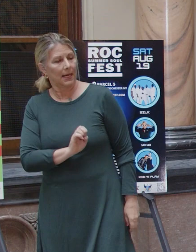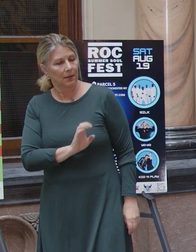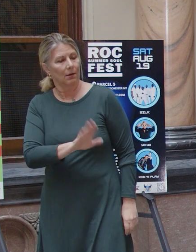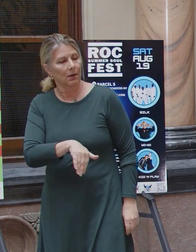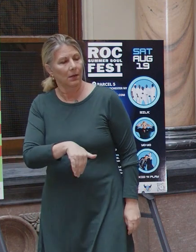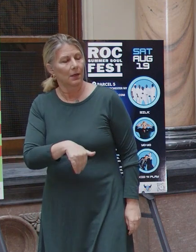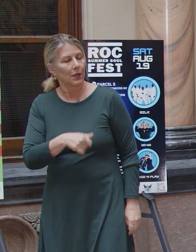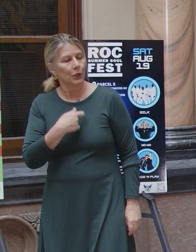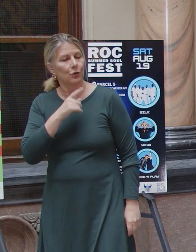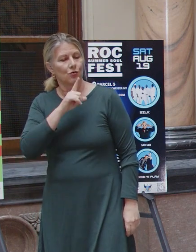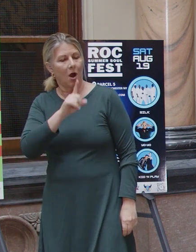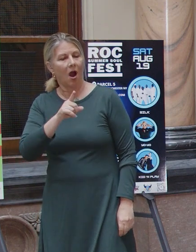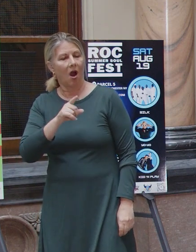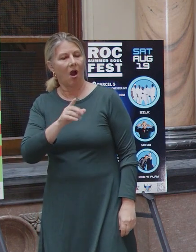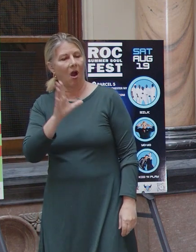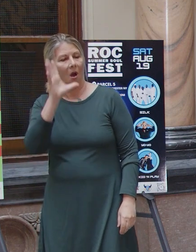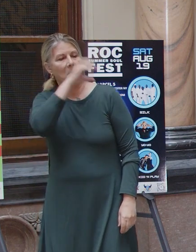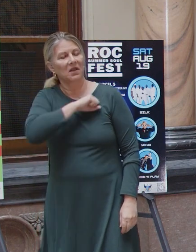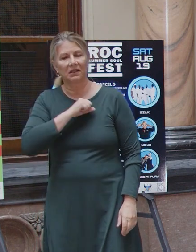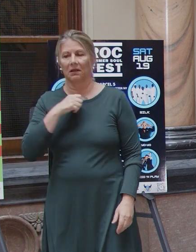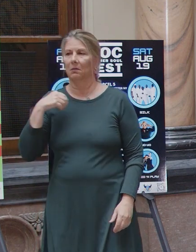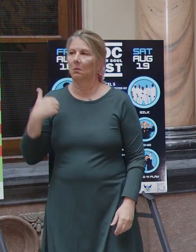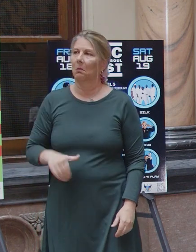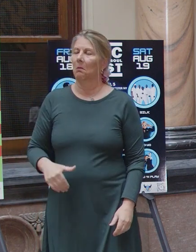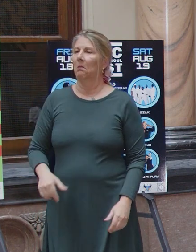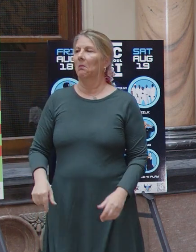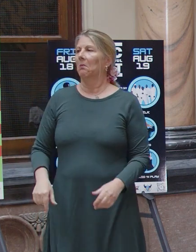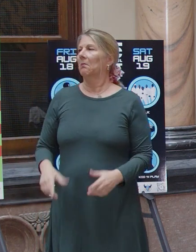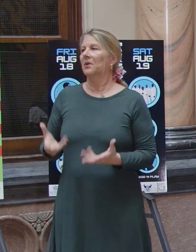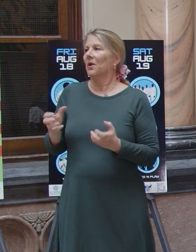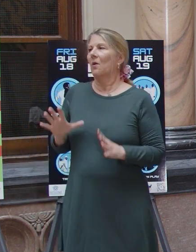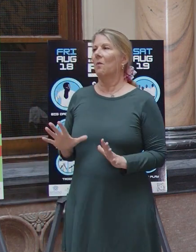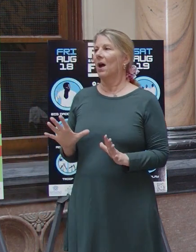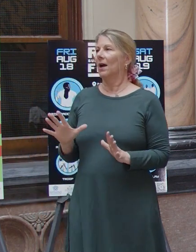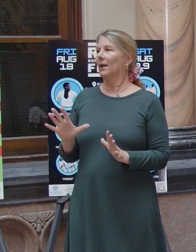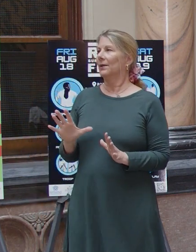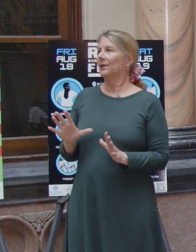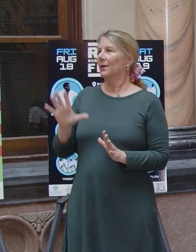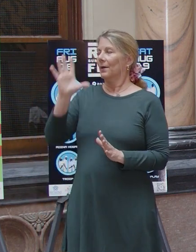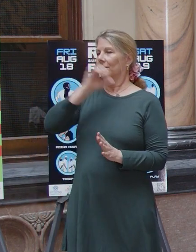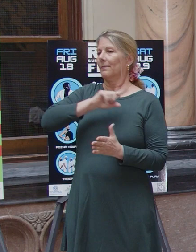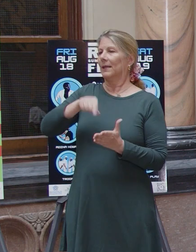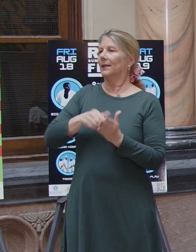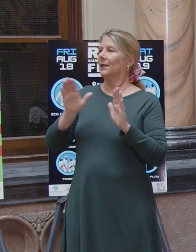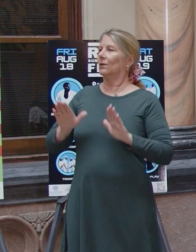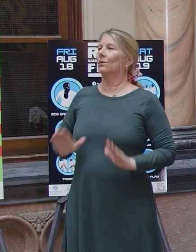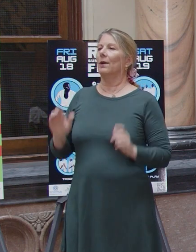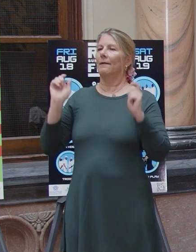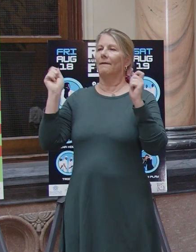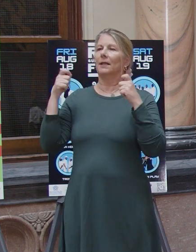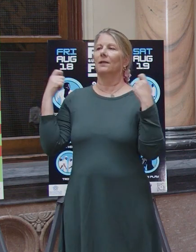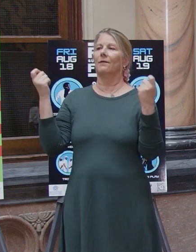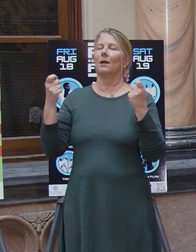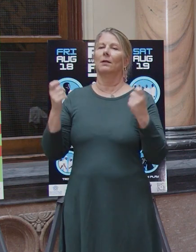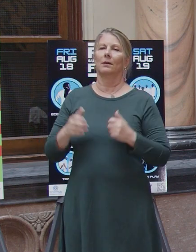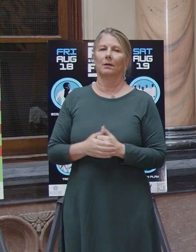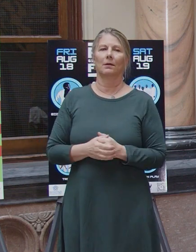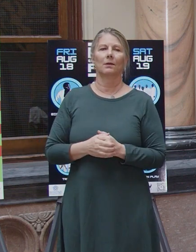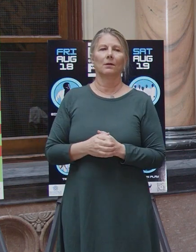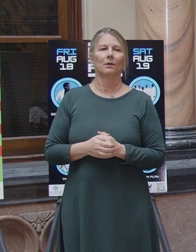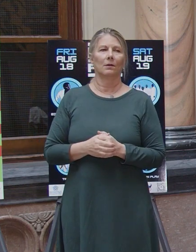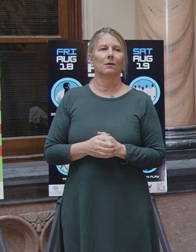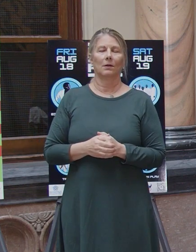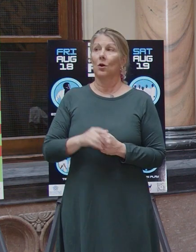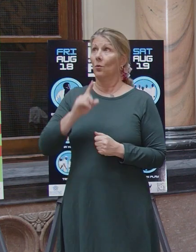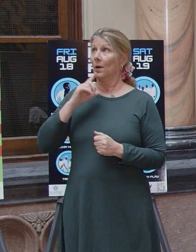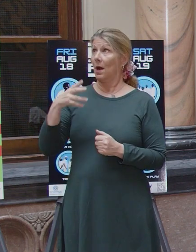history. You're going to miss it. And we don't want you to miss this great festival, and the fact that we're outside bringing it